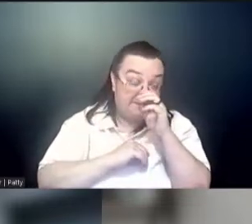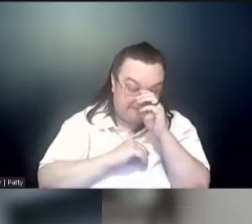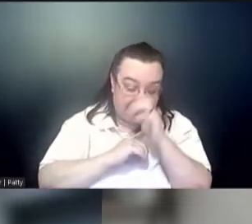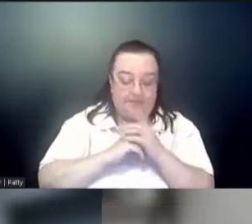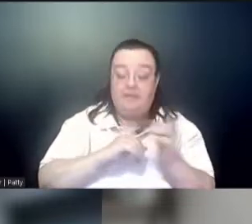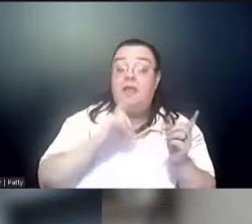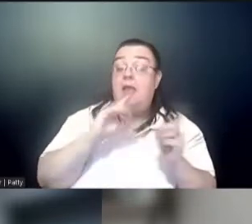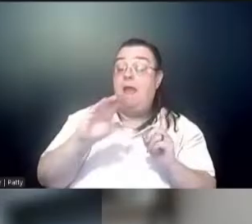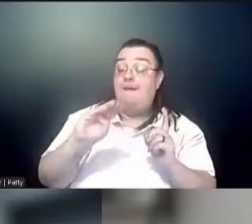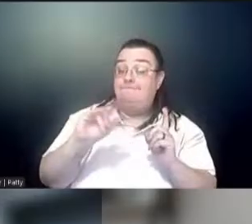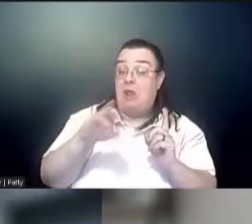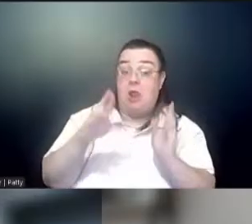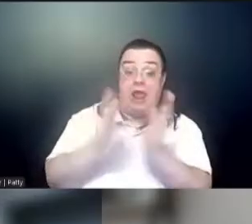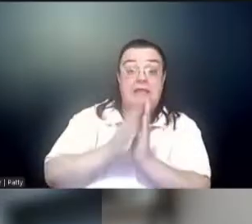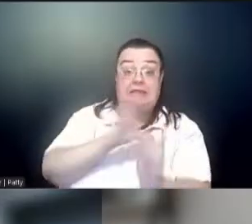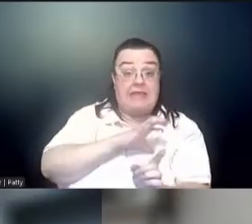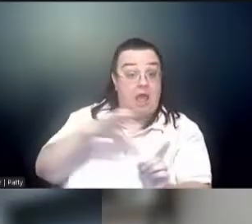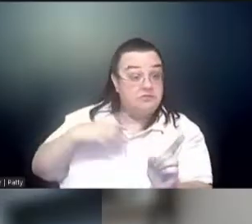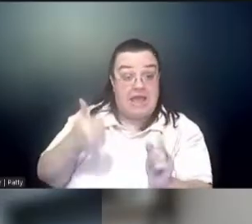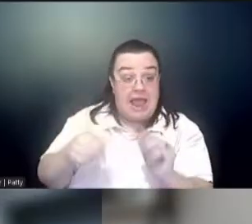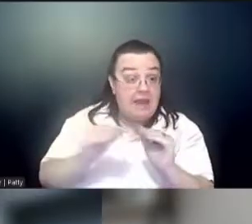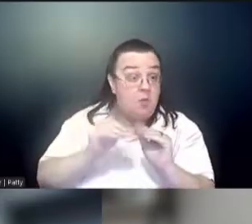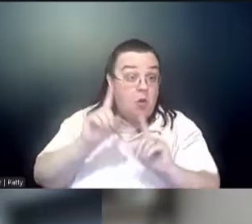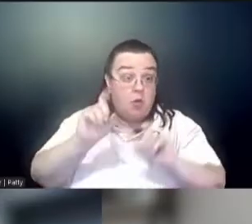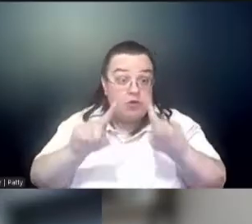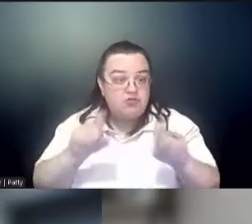Council, any further questions or comments?